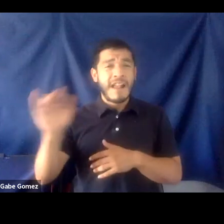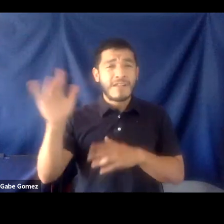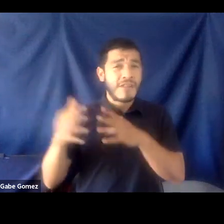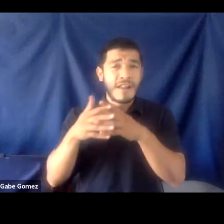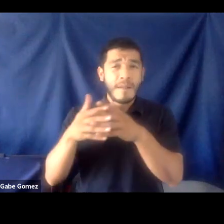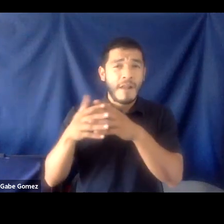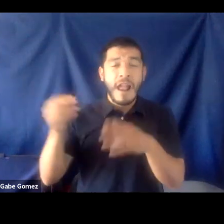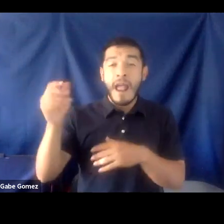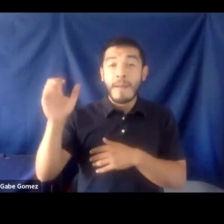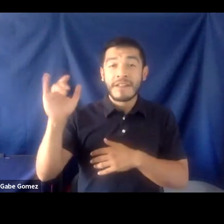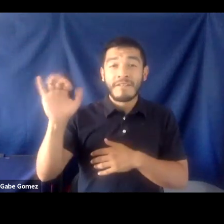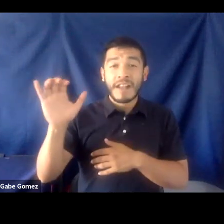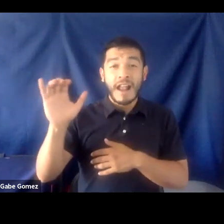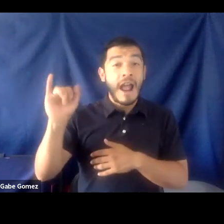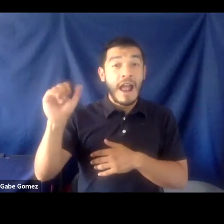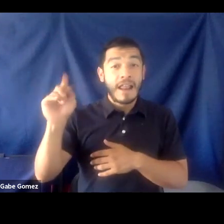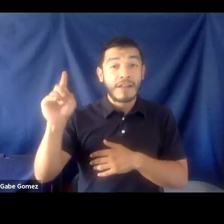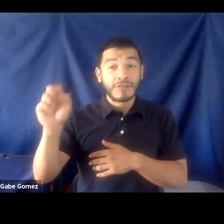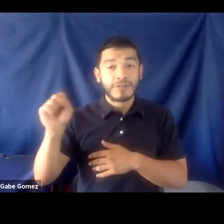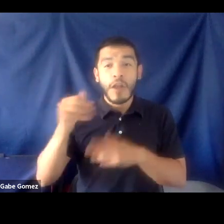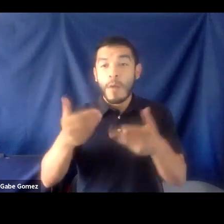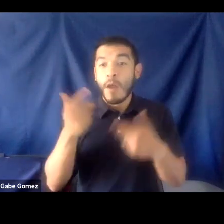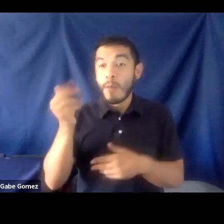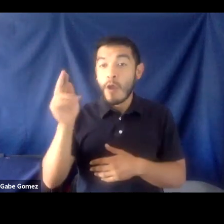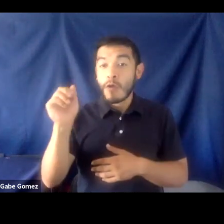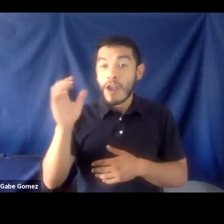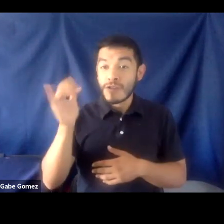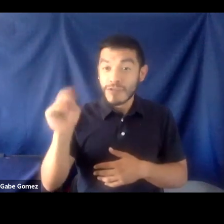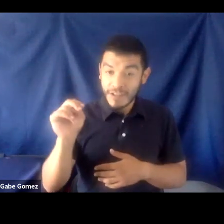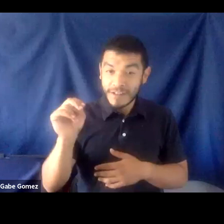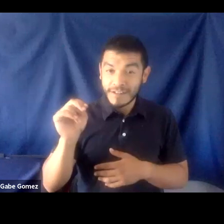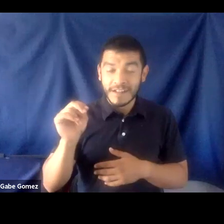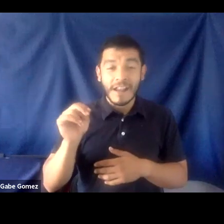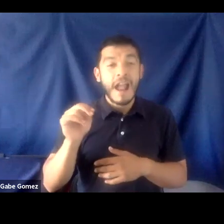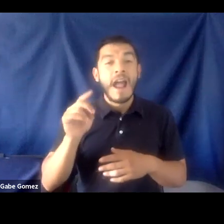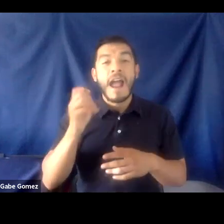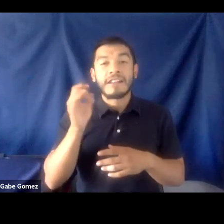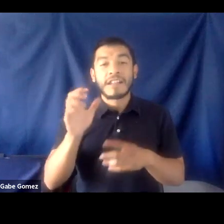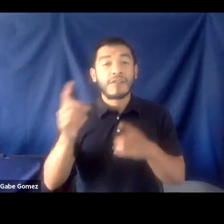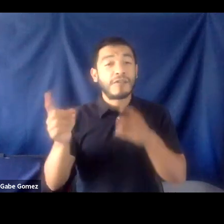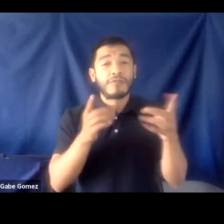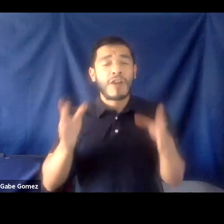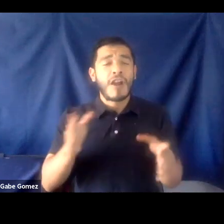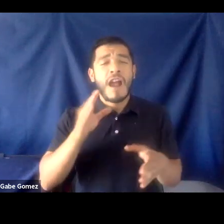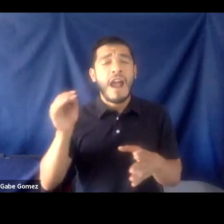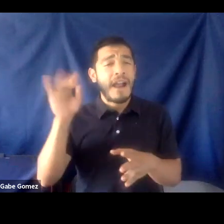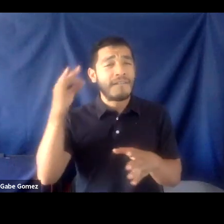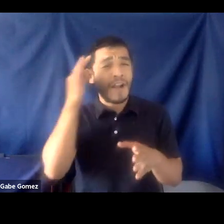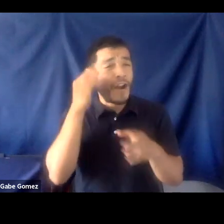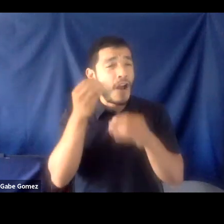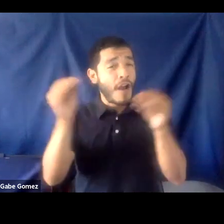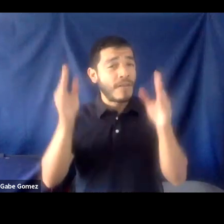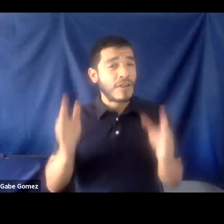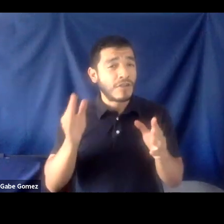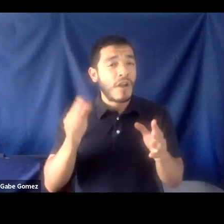and Pacific Islanders. Welcome, Laura Shin, Acting Executive Director and Designated Federal Officer, White House